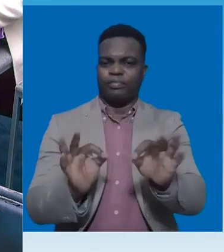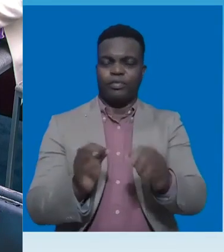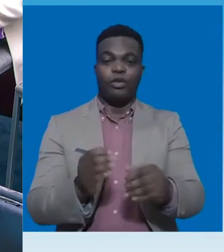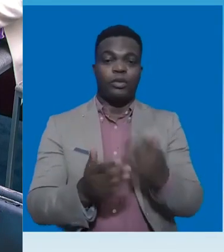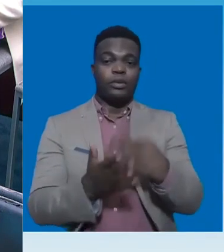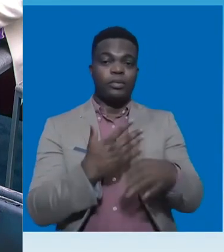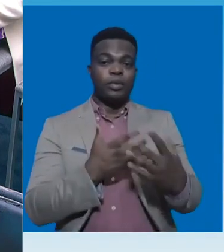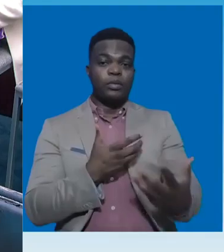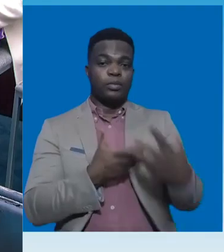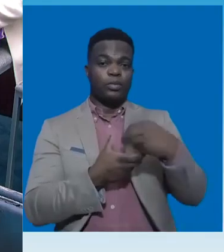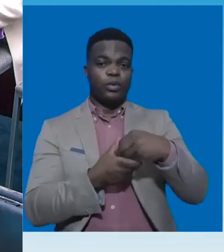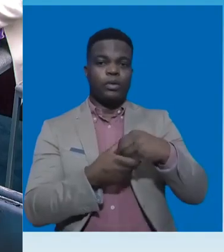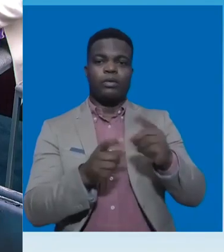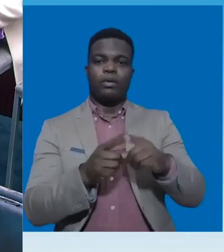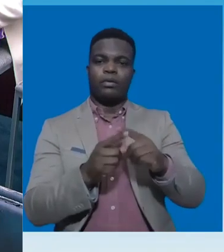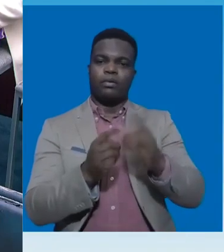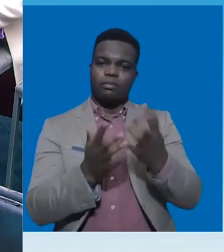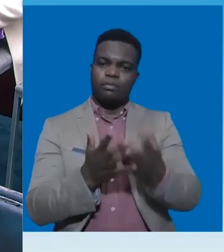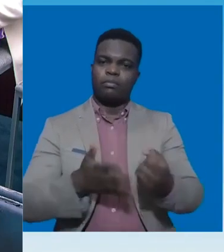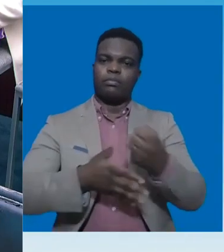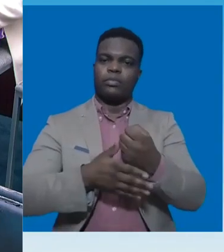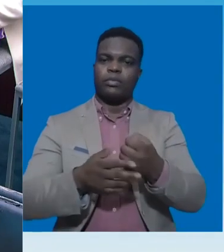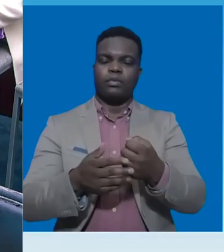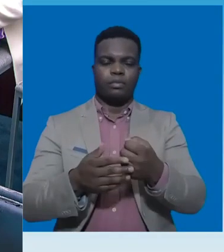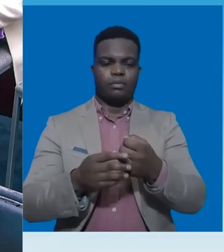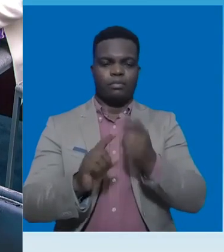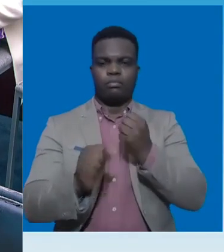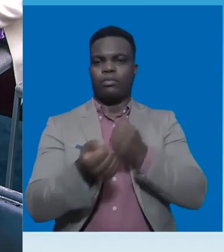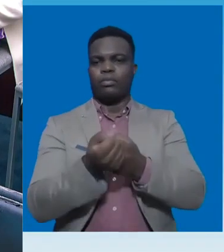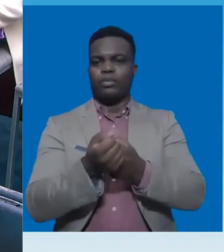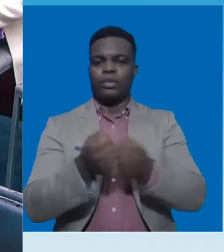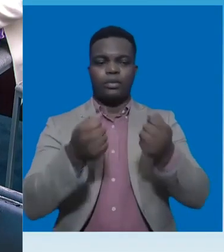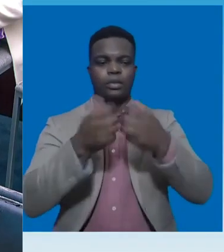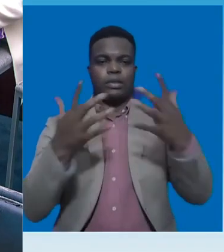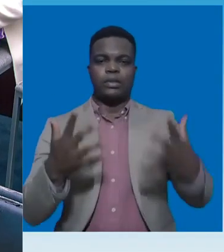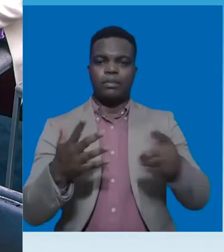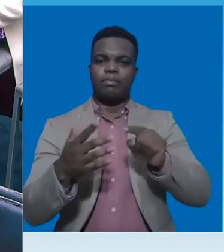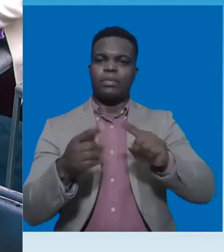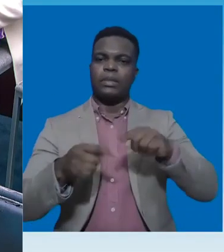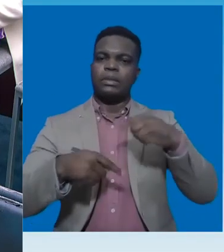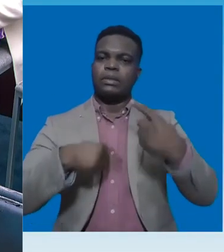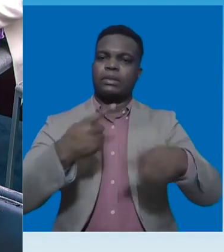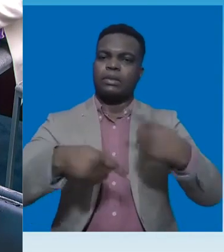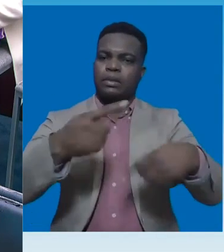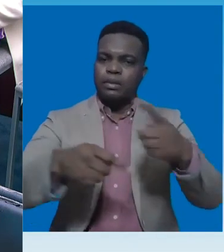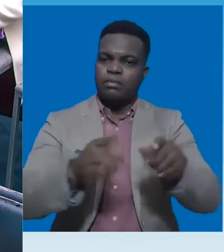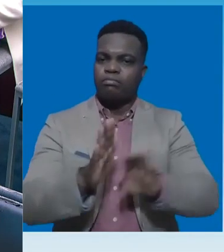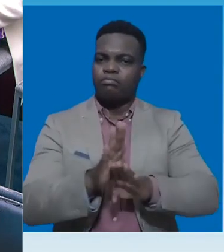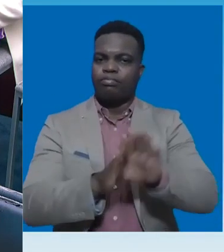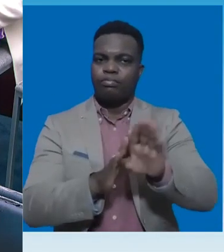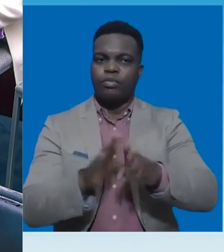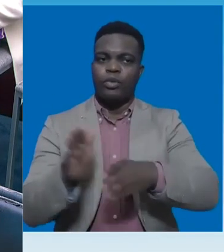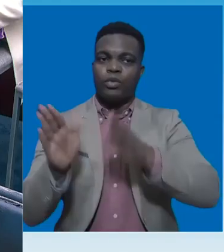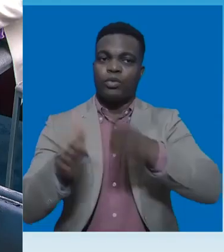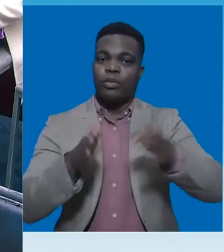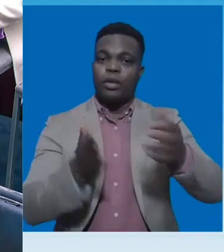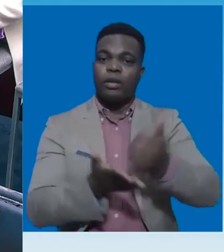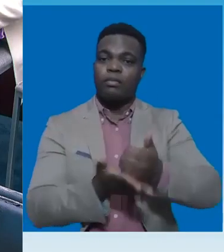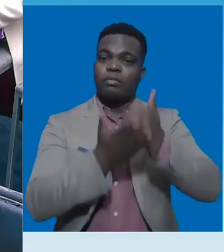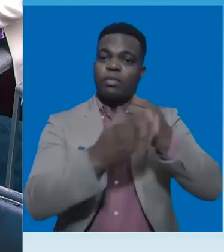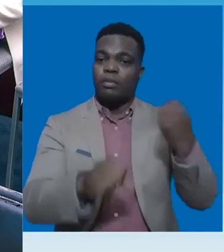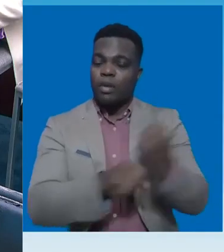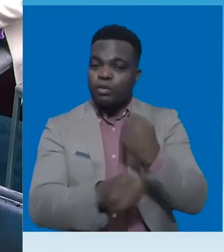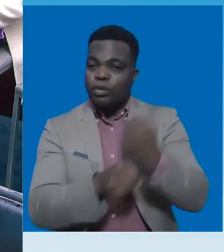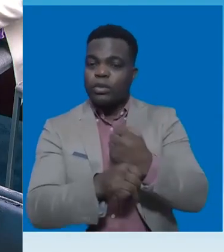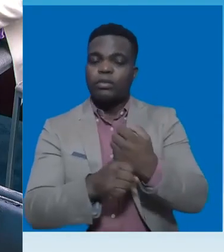whether in development, humanitarian action, peace building, or human rights. Our efforts can only be truly effective when persons